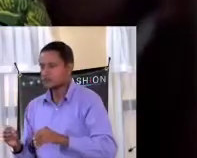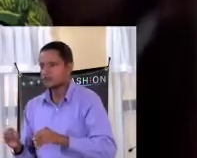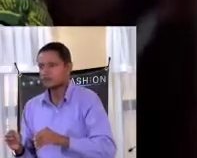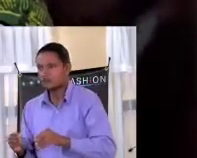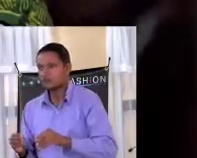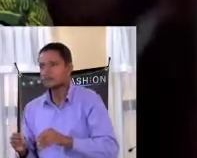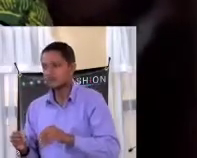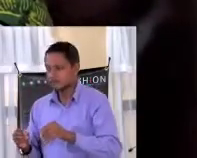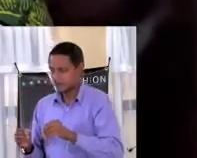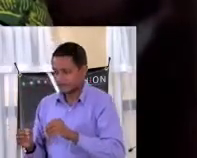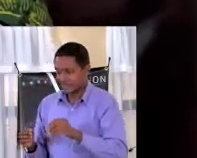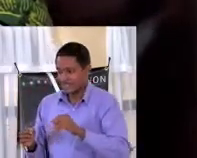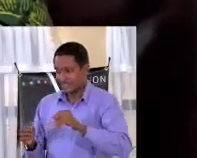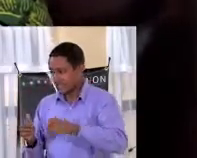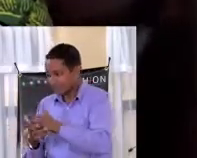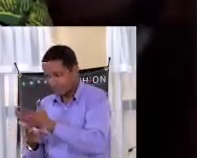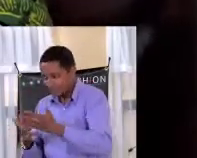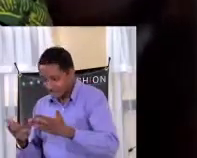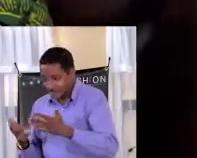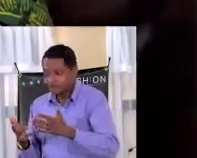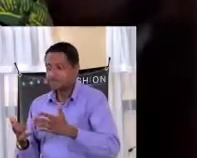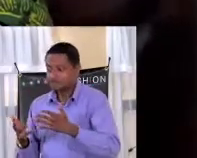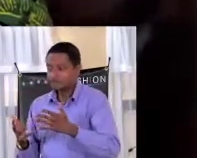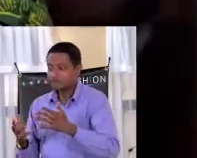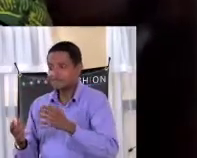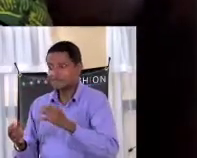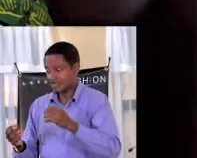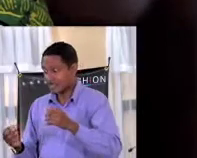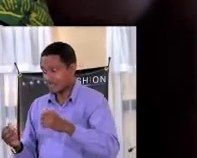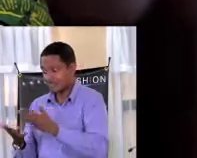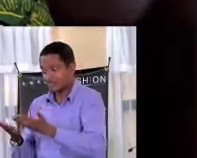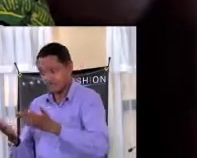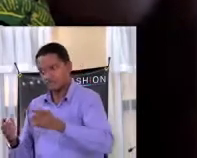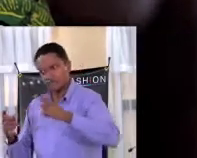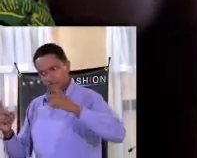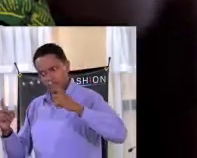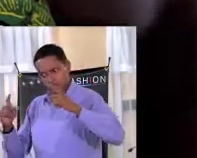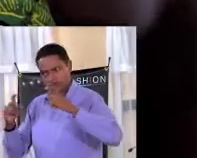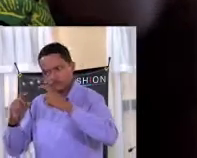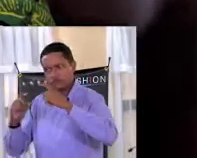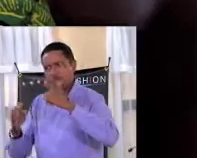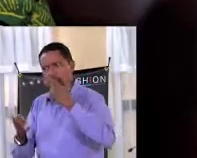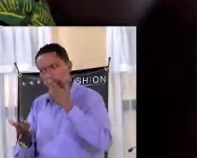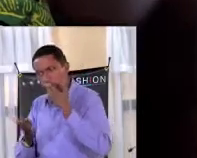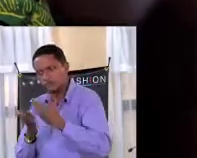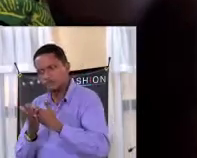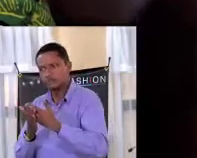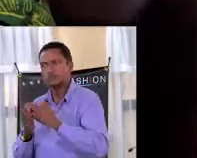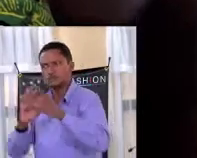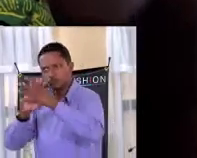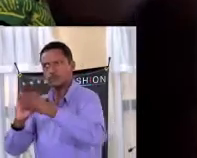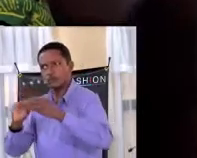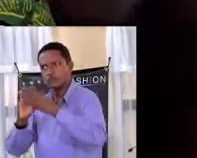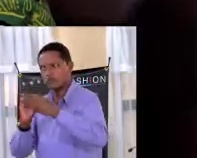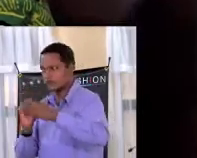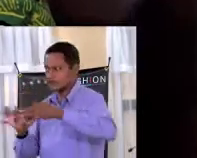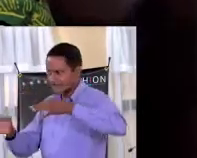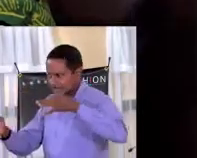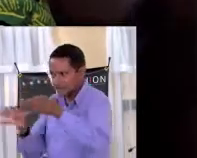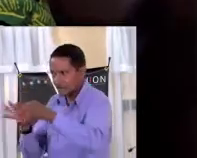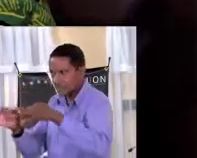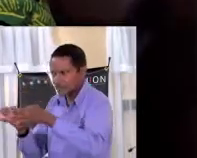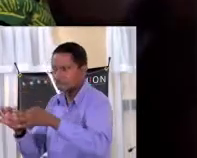that you have a very complex and textured brand story to present season after season. And